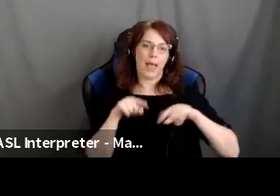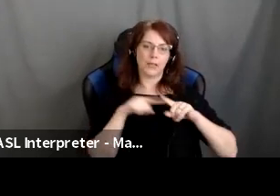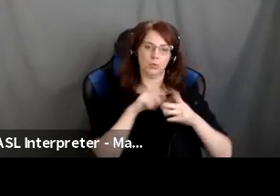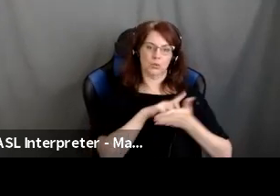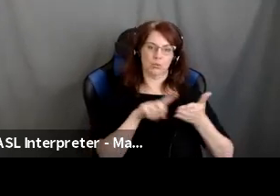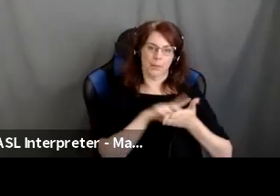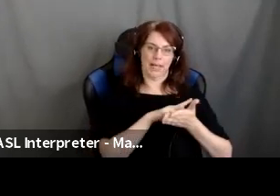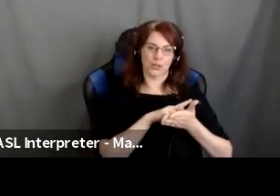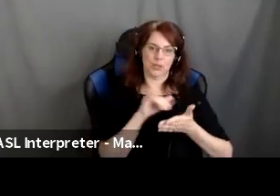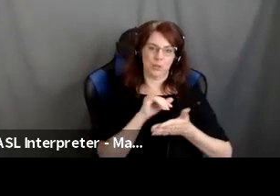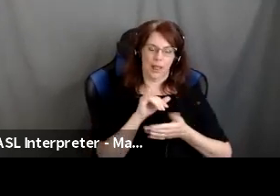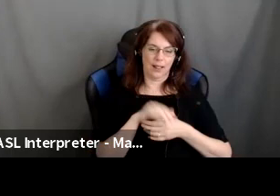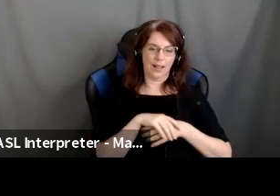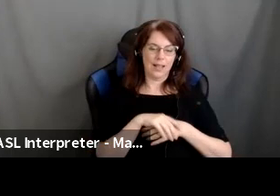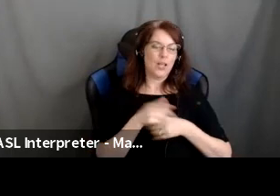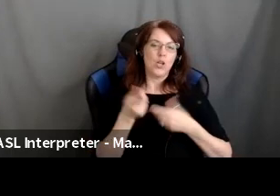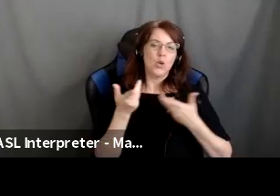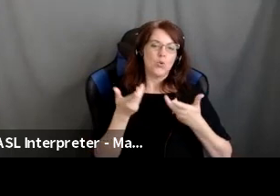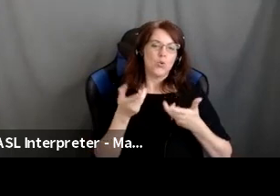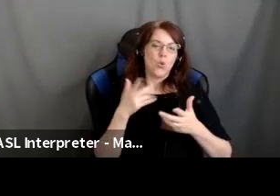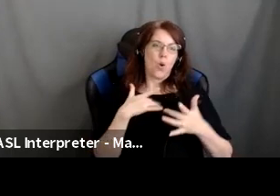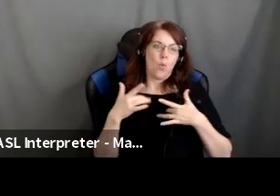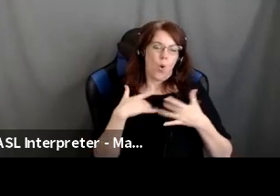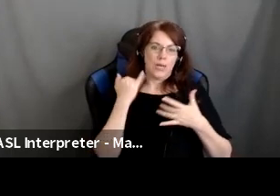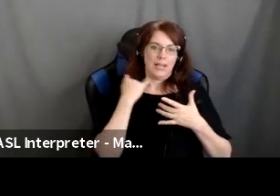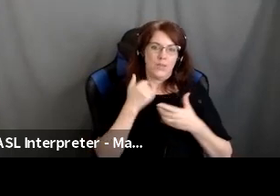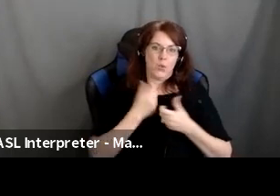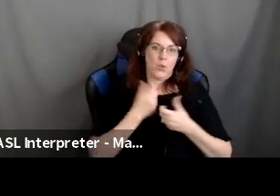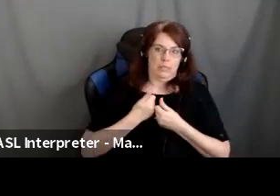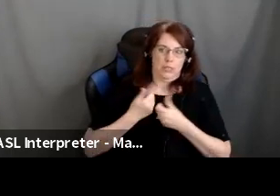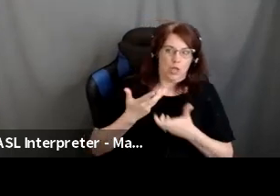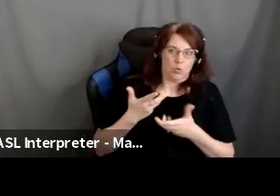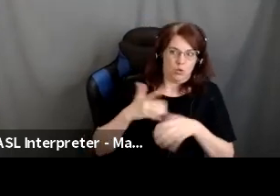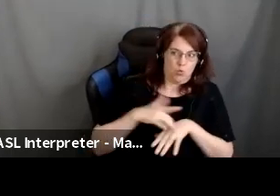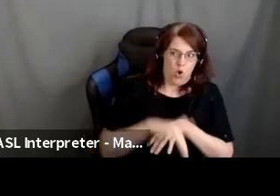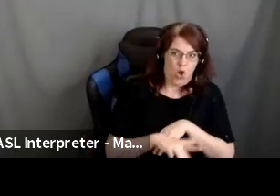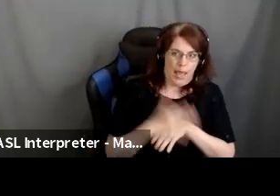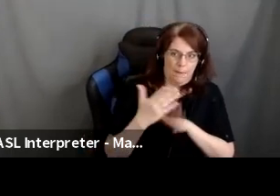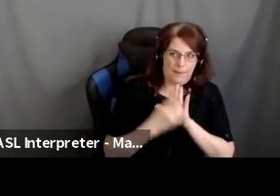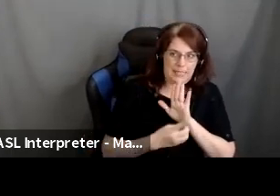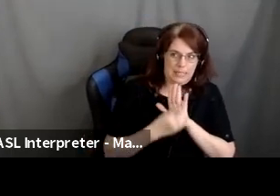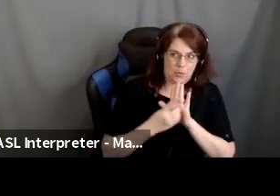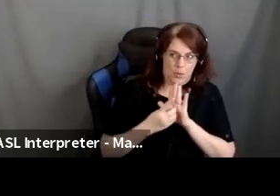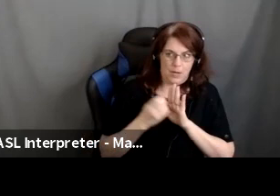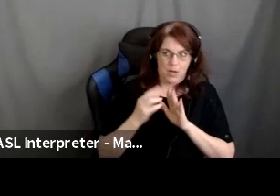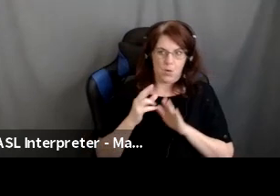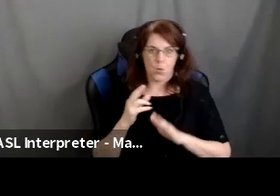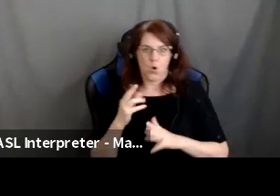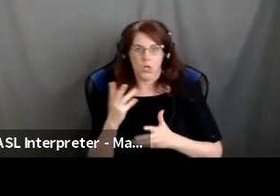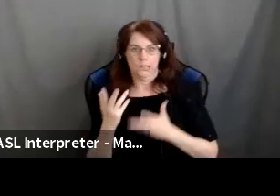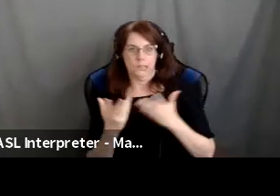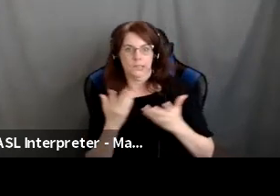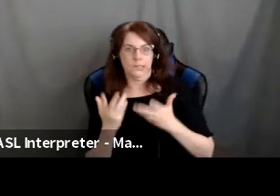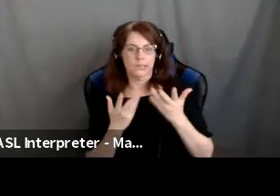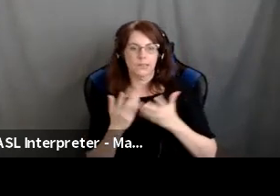as well. You don't want to, you're worried if you disclose too early, you might just get discriminated against or something like that.